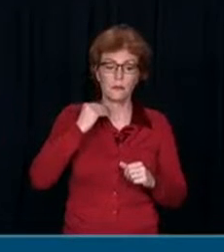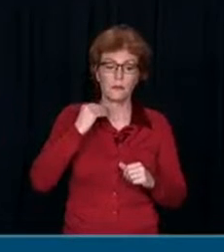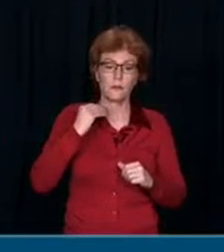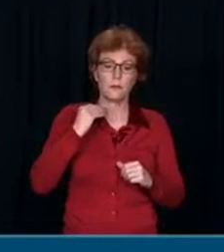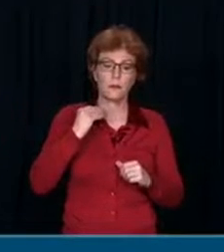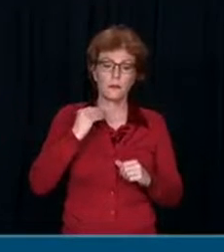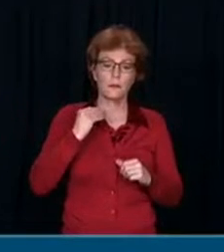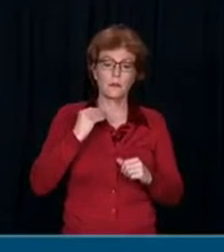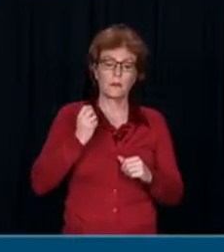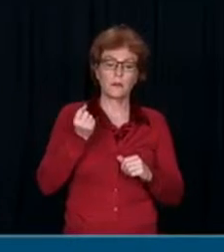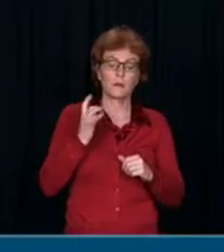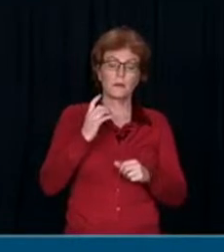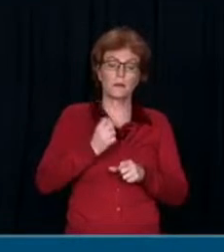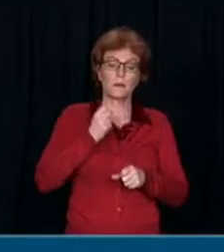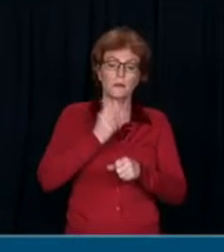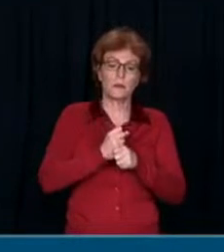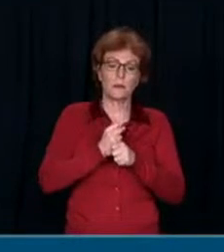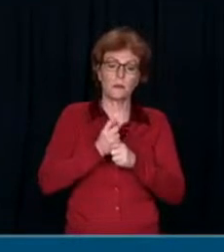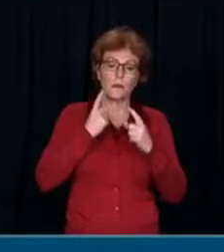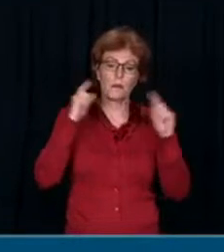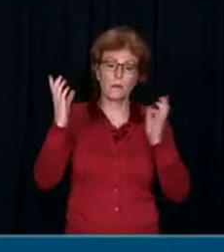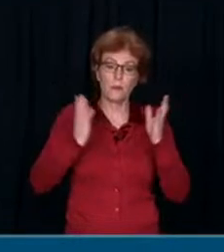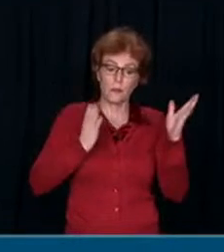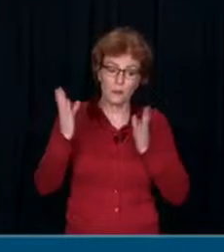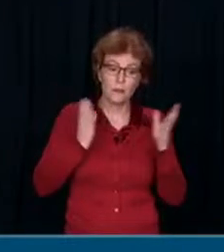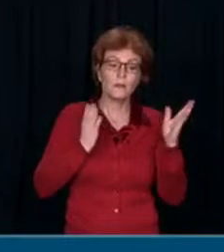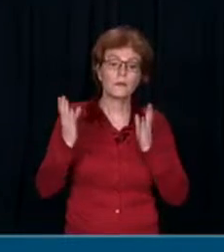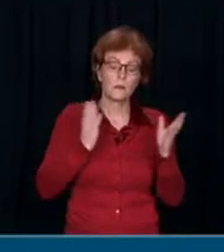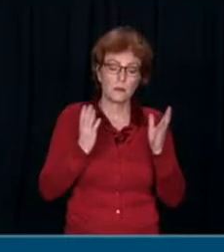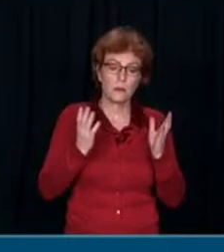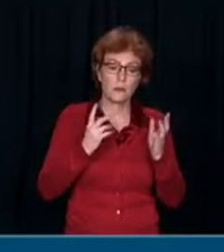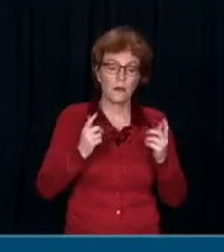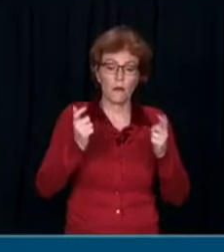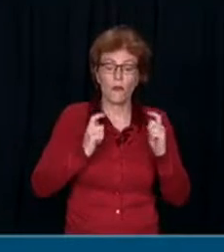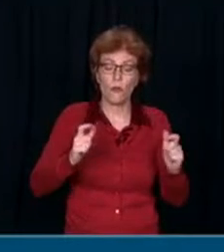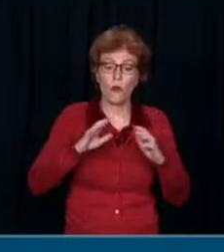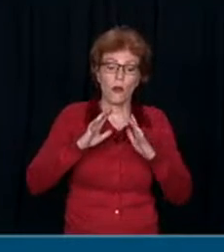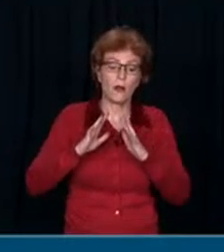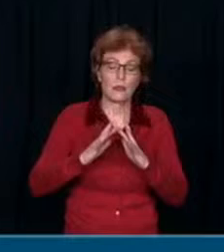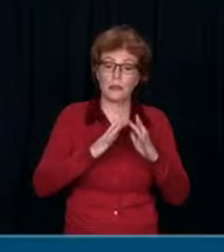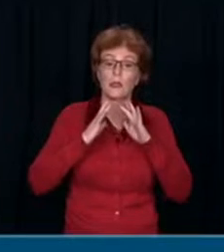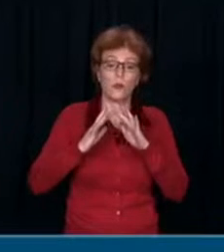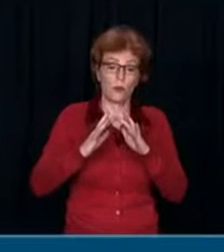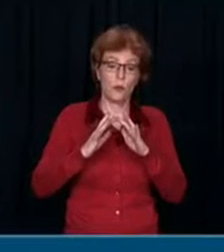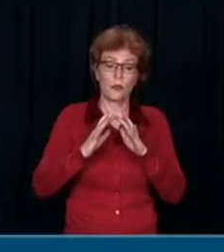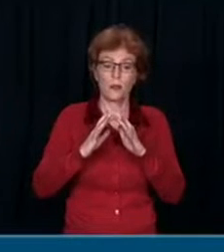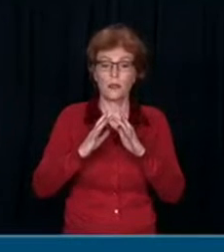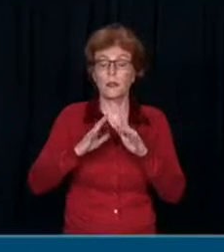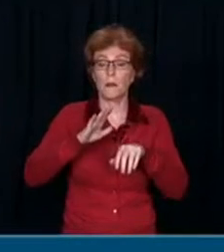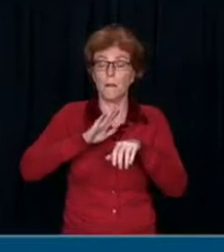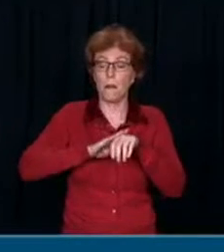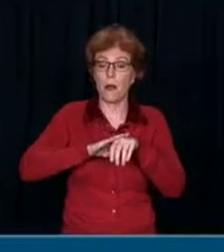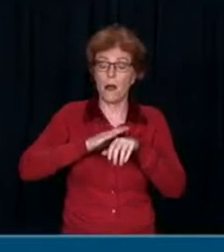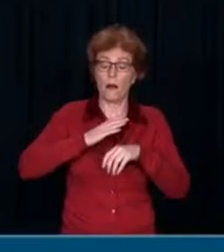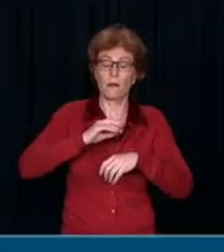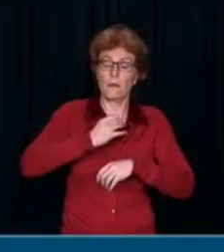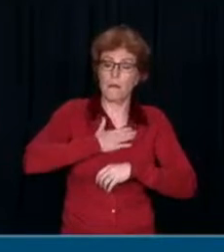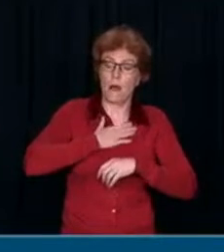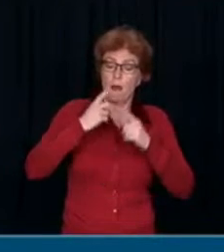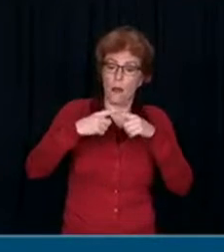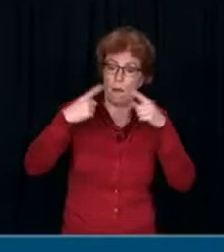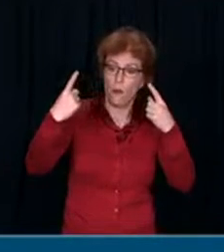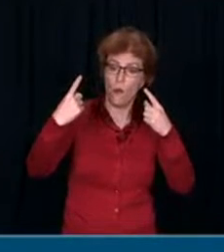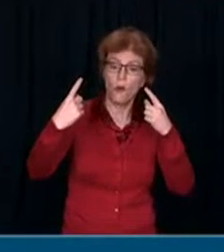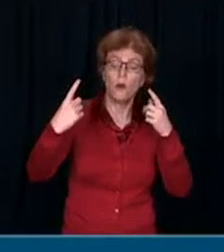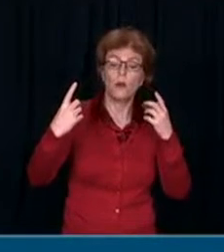know, 18 years of public service does bring a large network. And of course, my opponent has